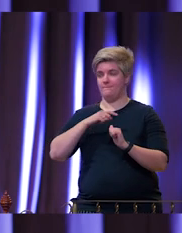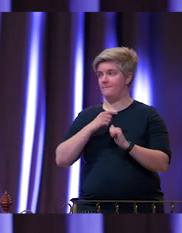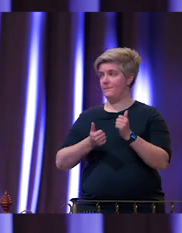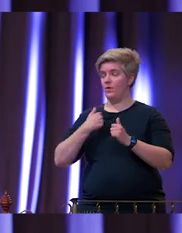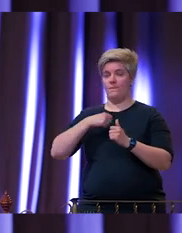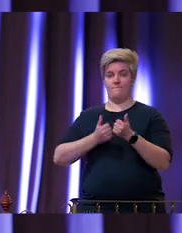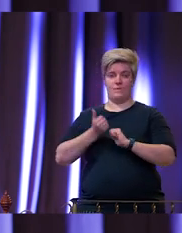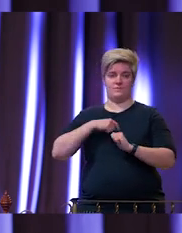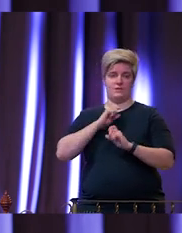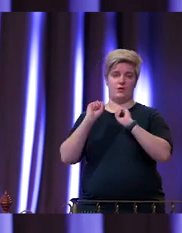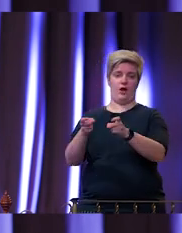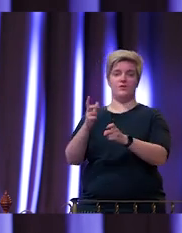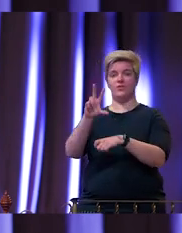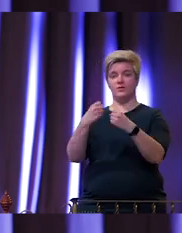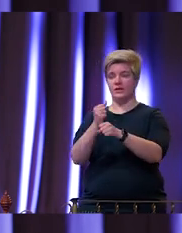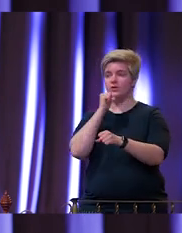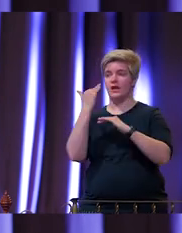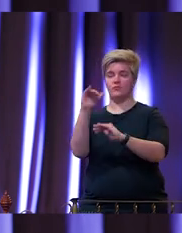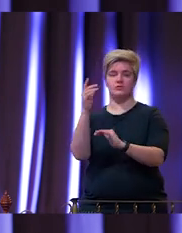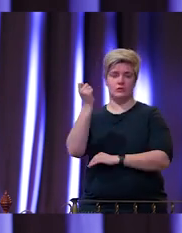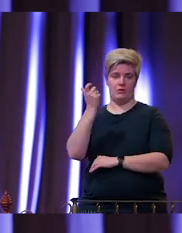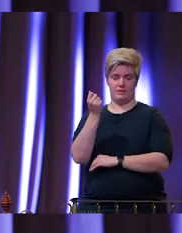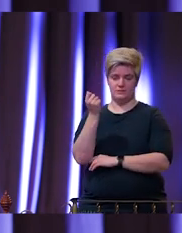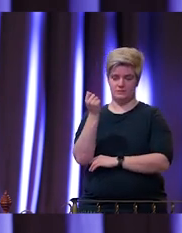3-year unrestricted grants, but also